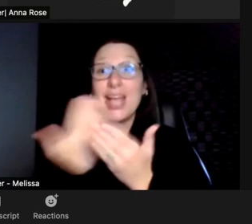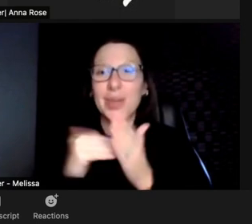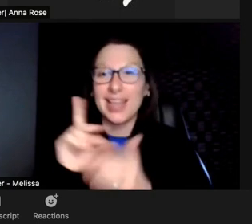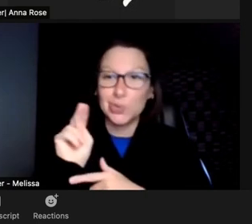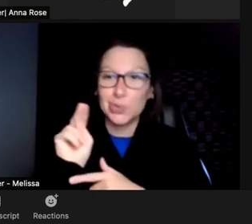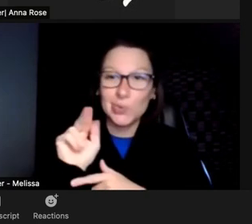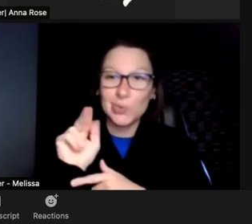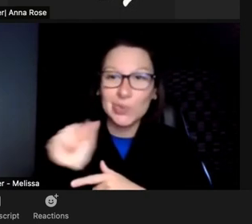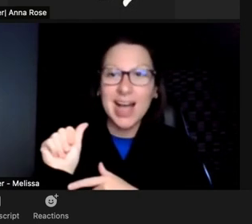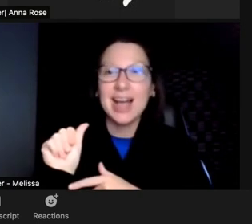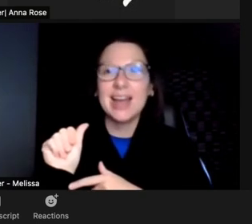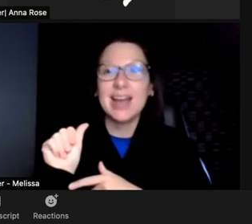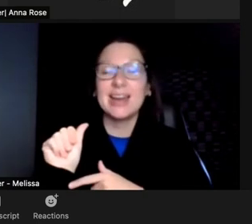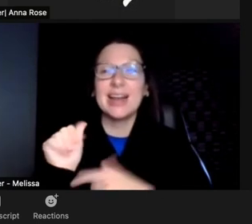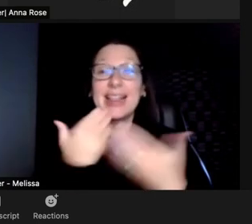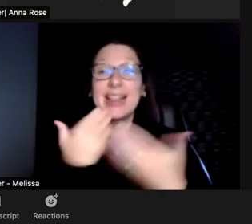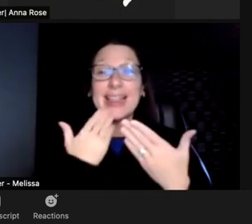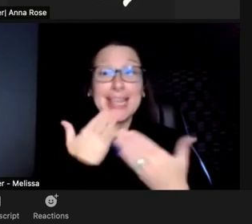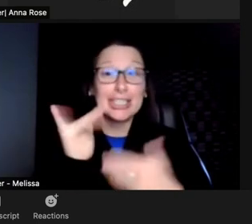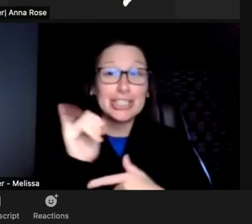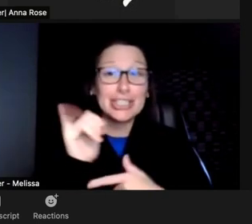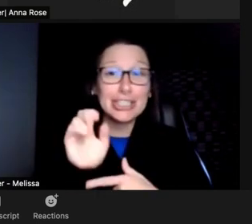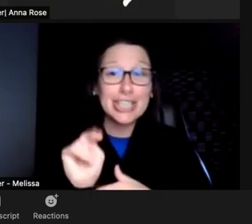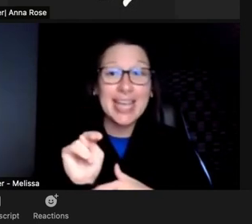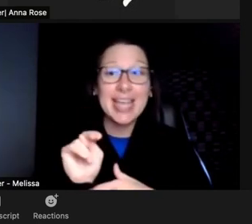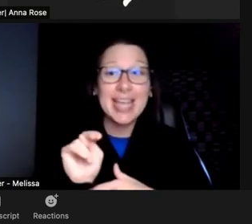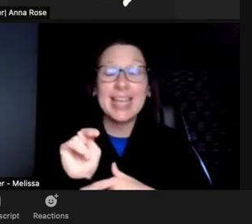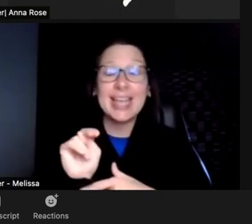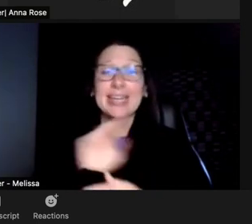Donna. Thanks, Jen and